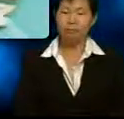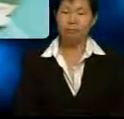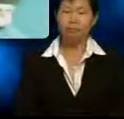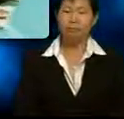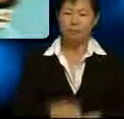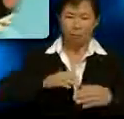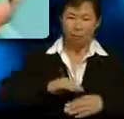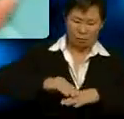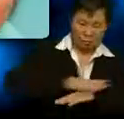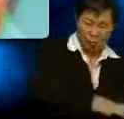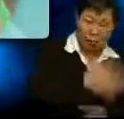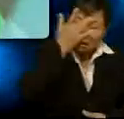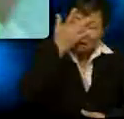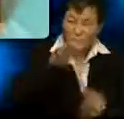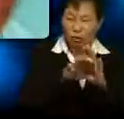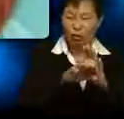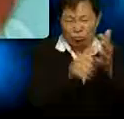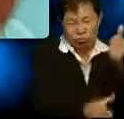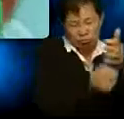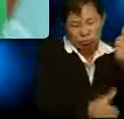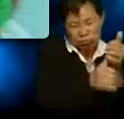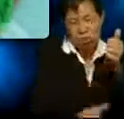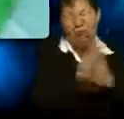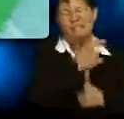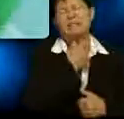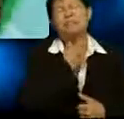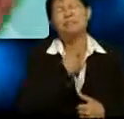They can cause diseases such as diarrhea and sore throat.